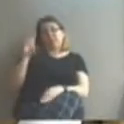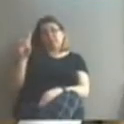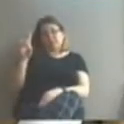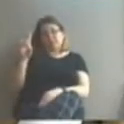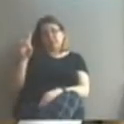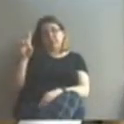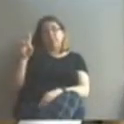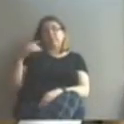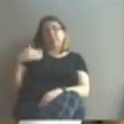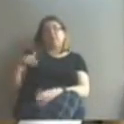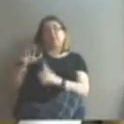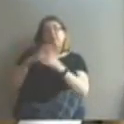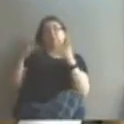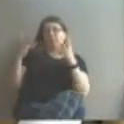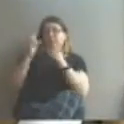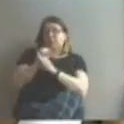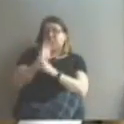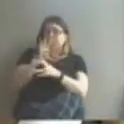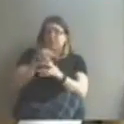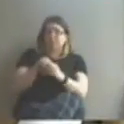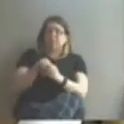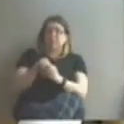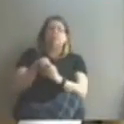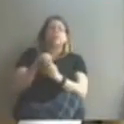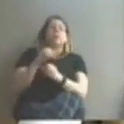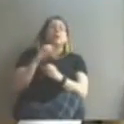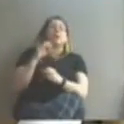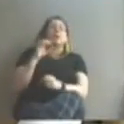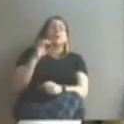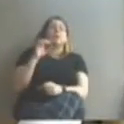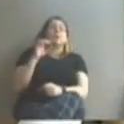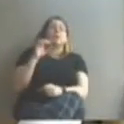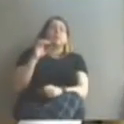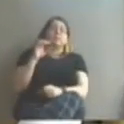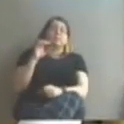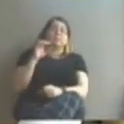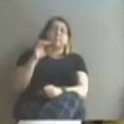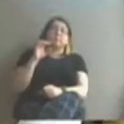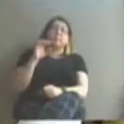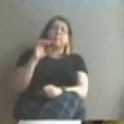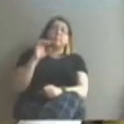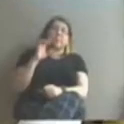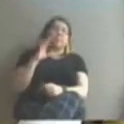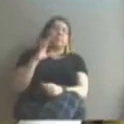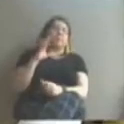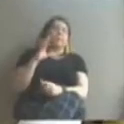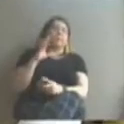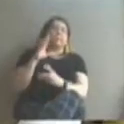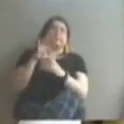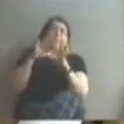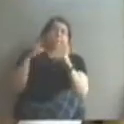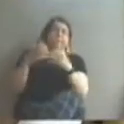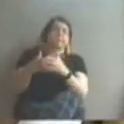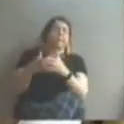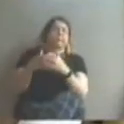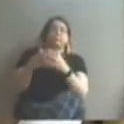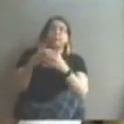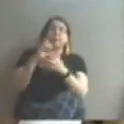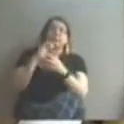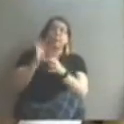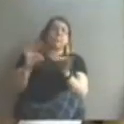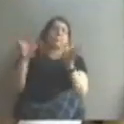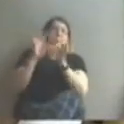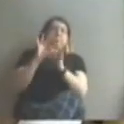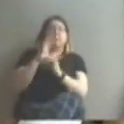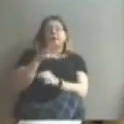portfolio of work, thinks our early childhood centers, site administrators, and a cohort of children to whom our work is critical, and